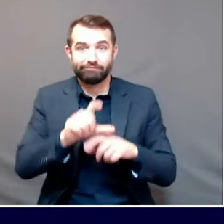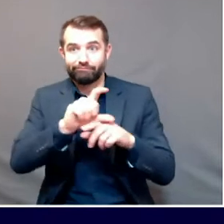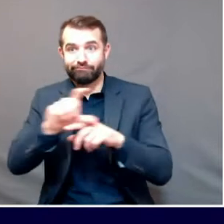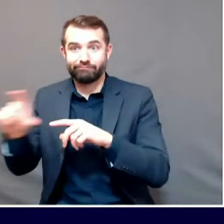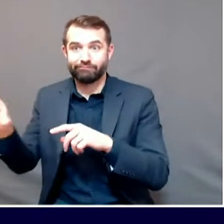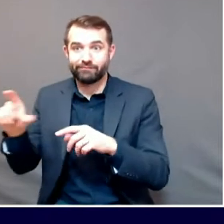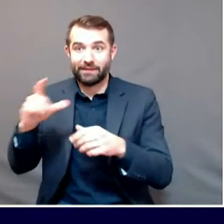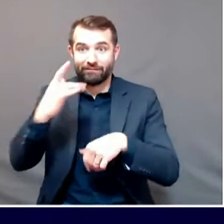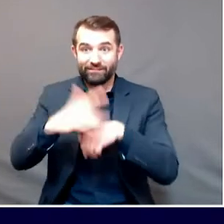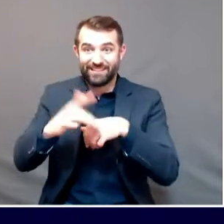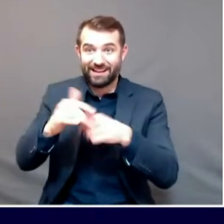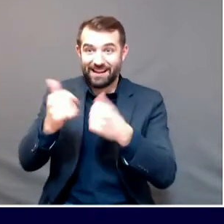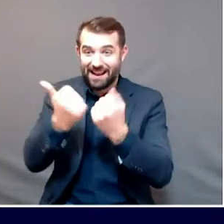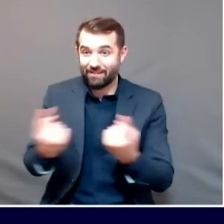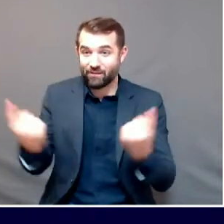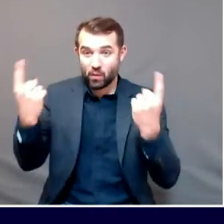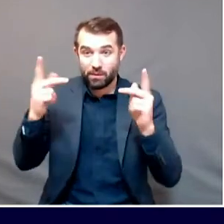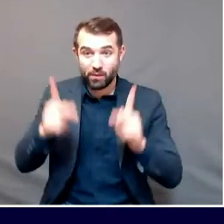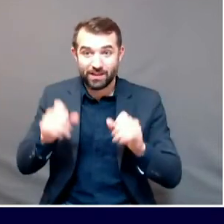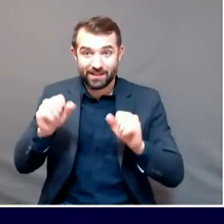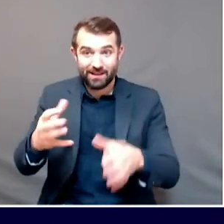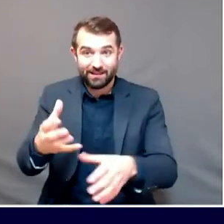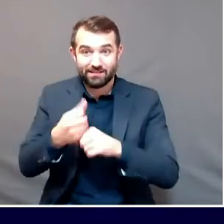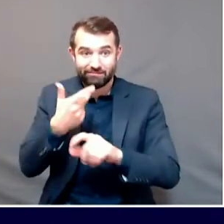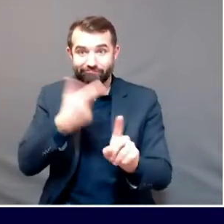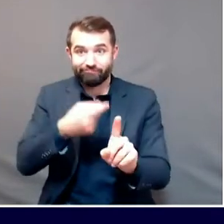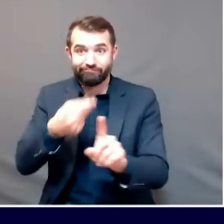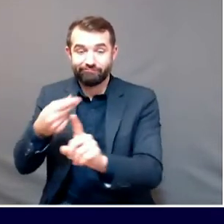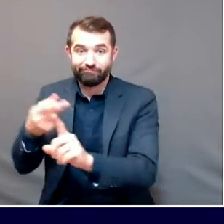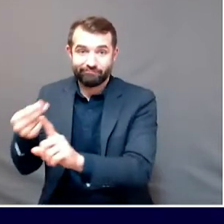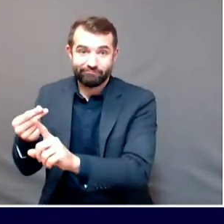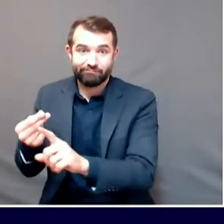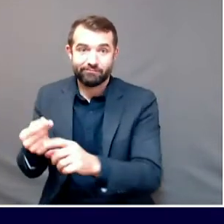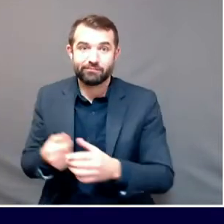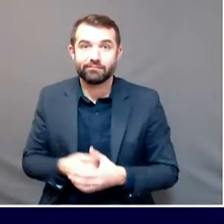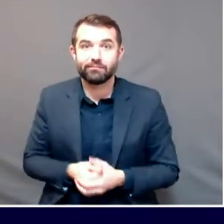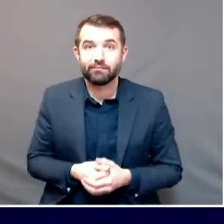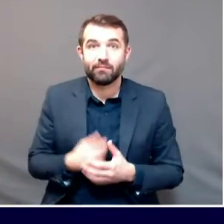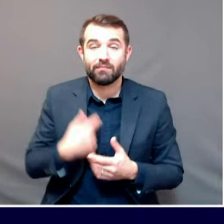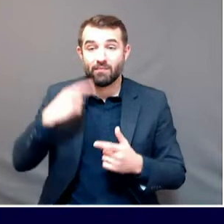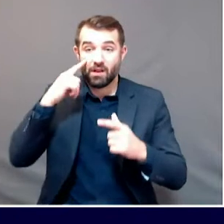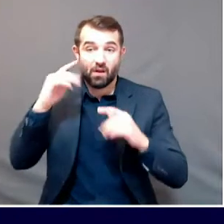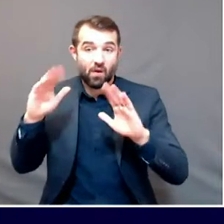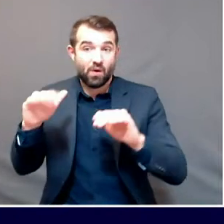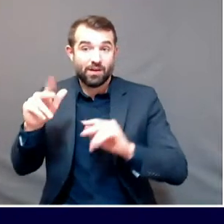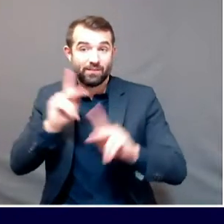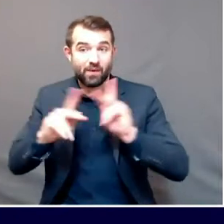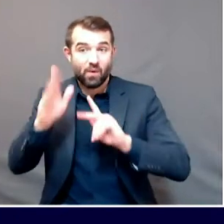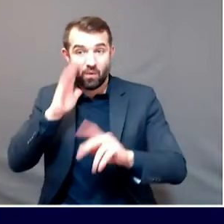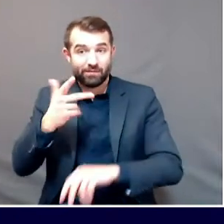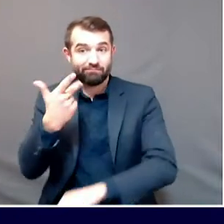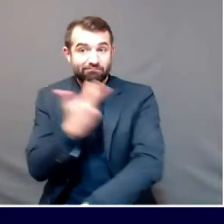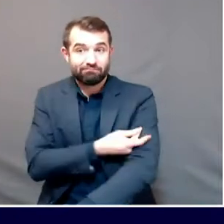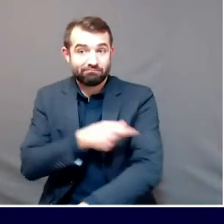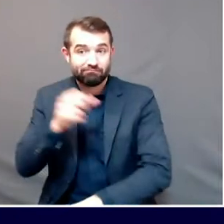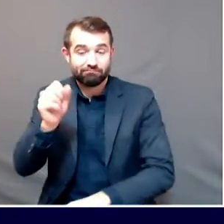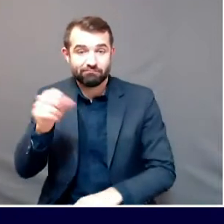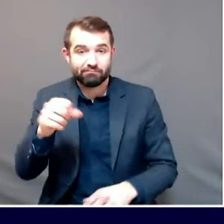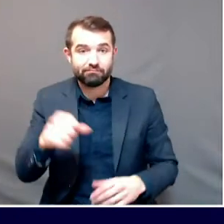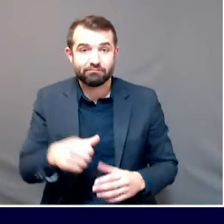would be that uptake of the vaccine was robust. You know, there are different epidemiological models that predict